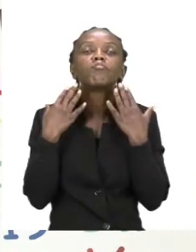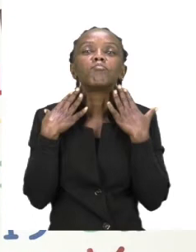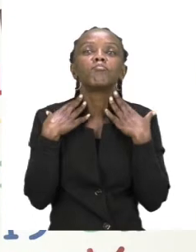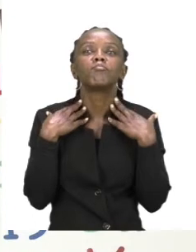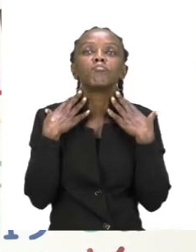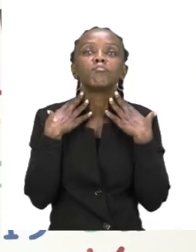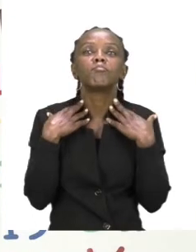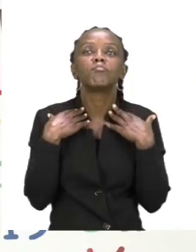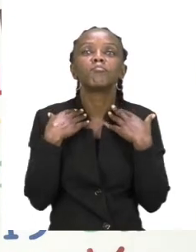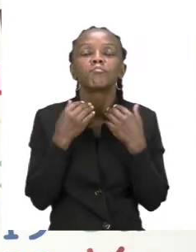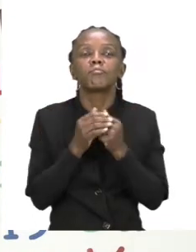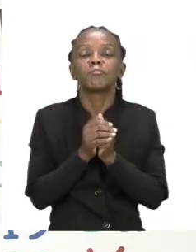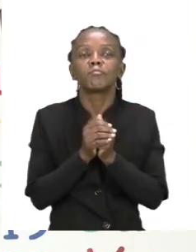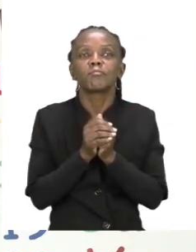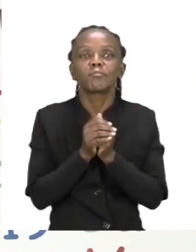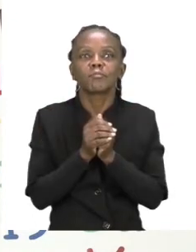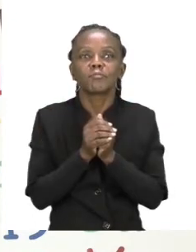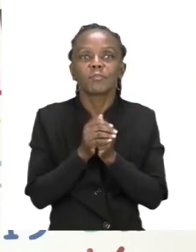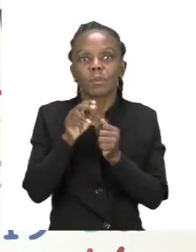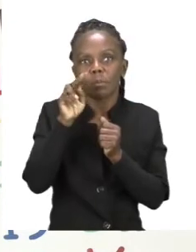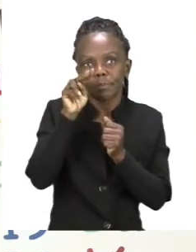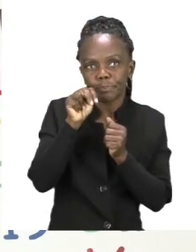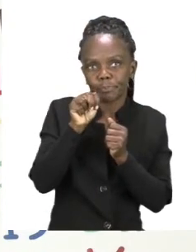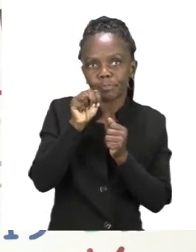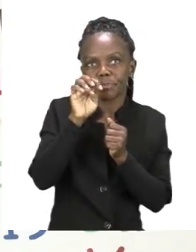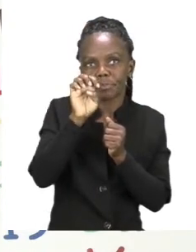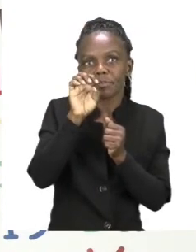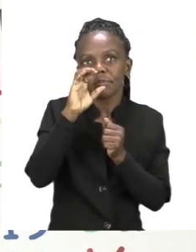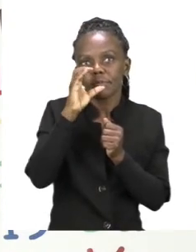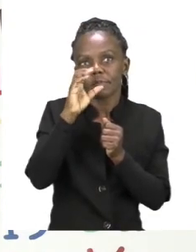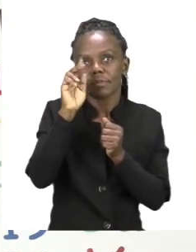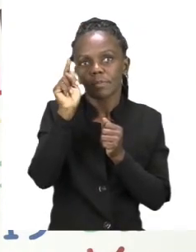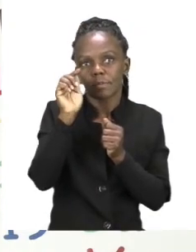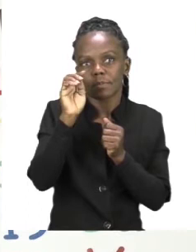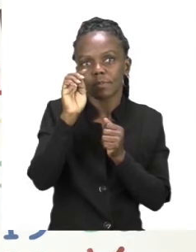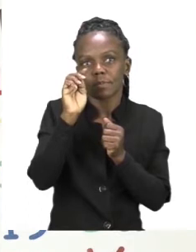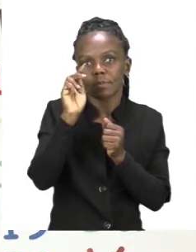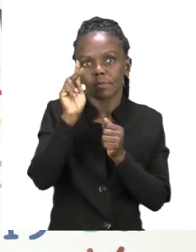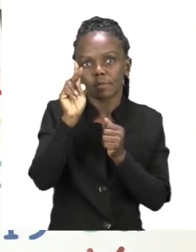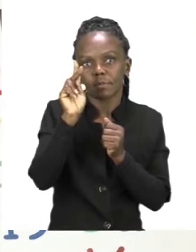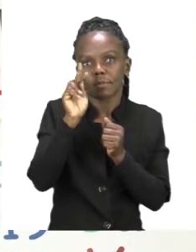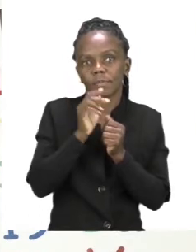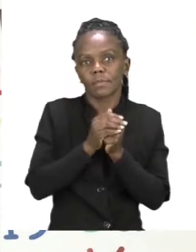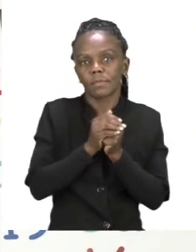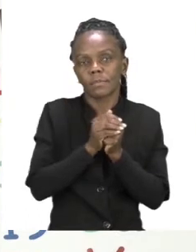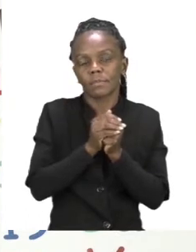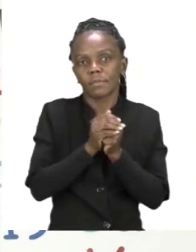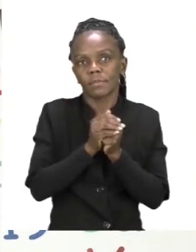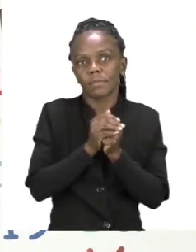neck. Now our neck is very important because it is connected to our head and our